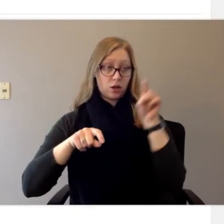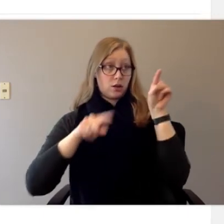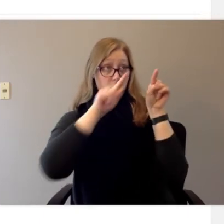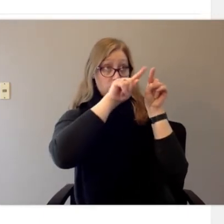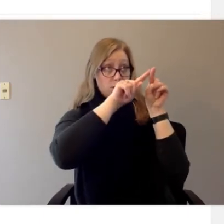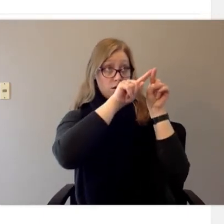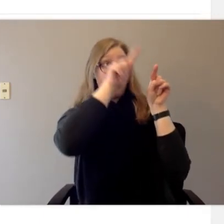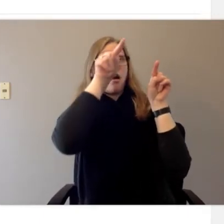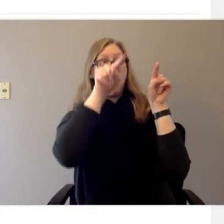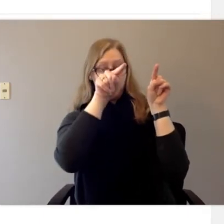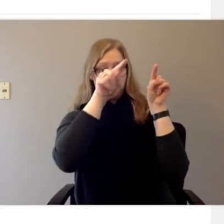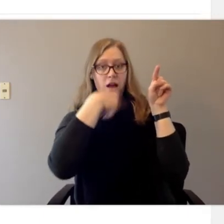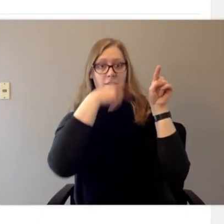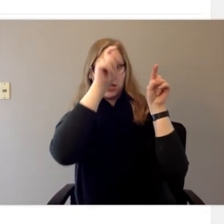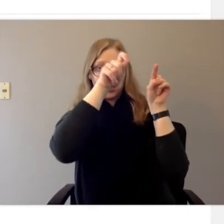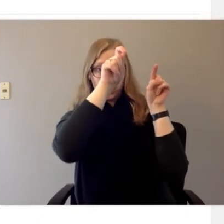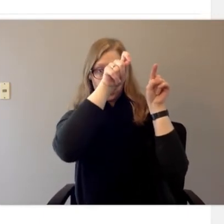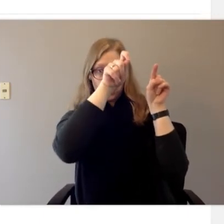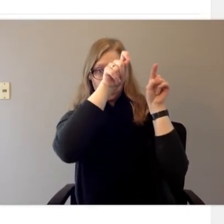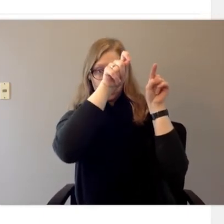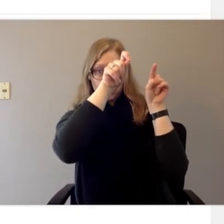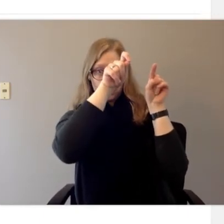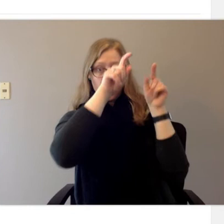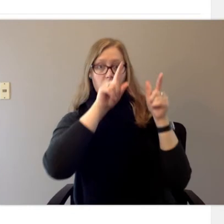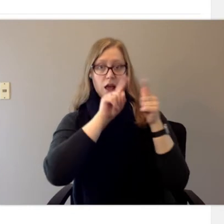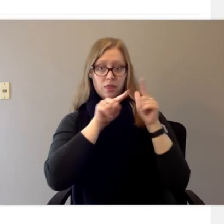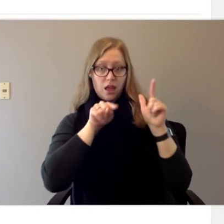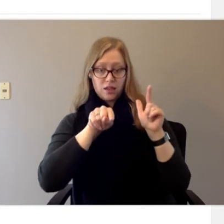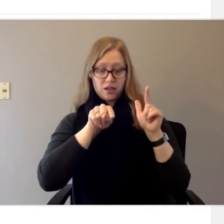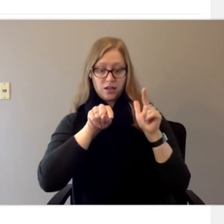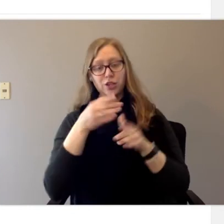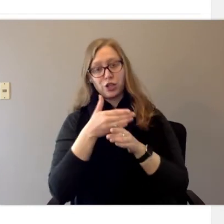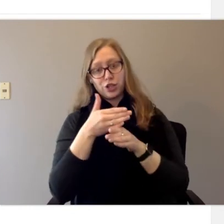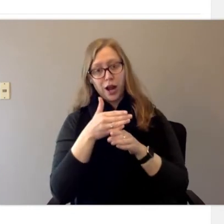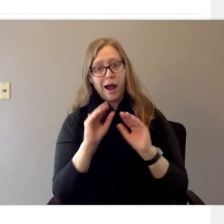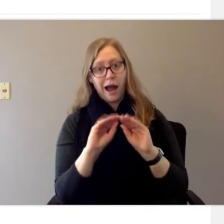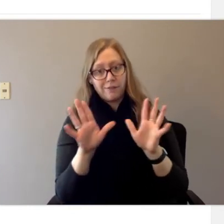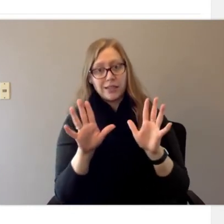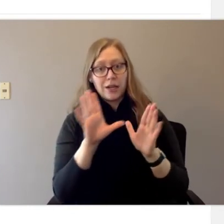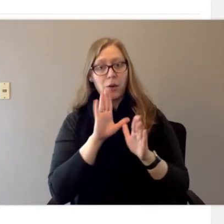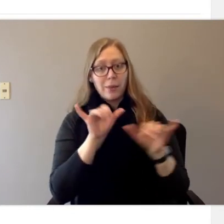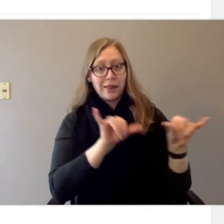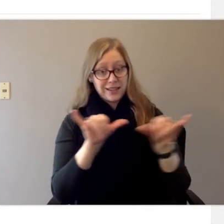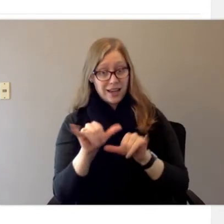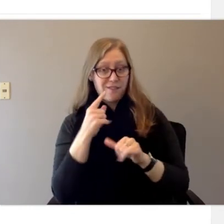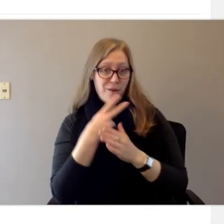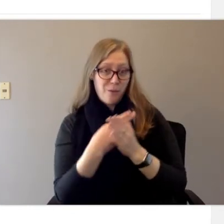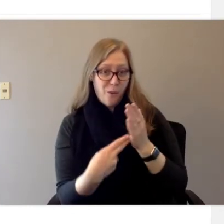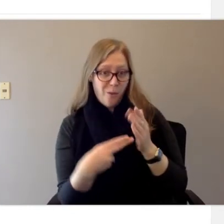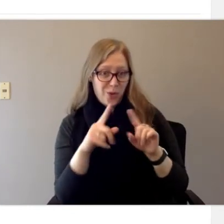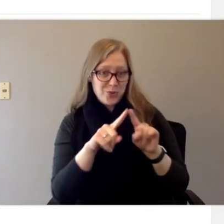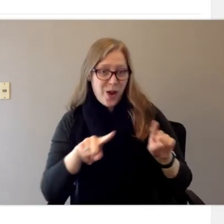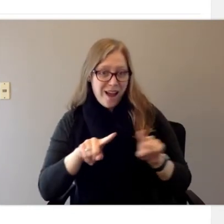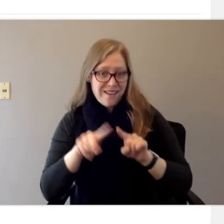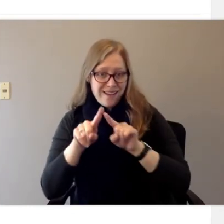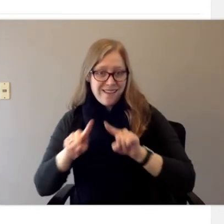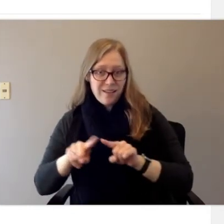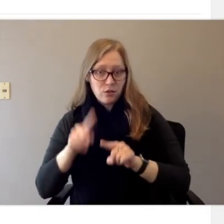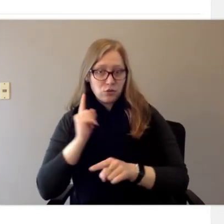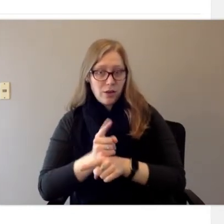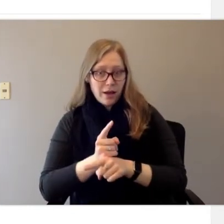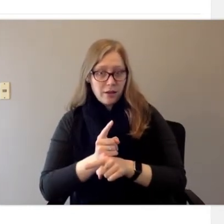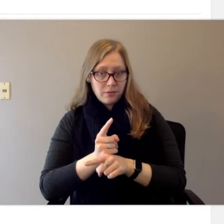has a tick mark. And then this side that they share, of course, is going to be the same in both triangles. And so what you have